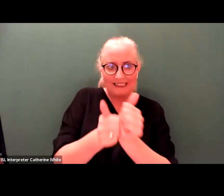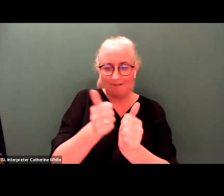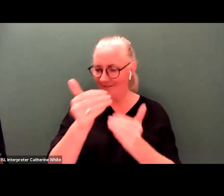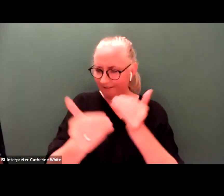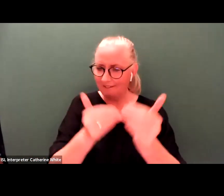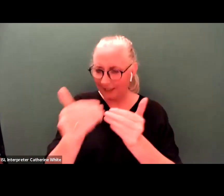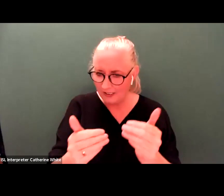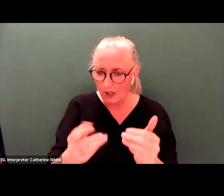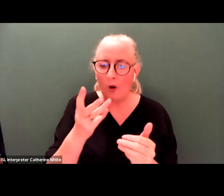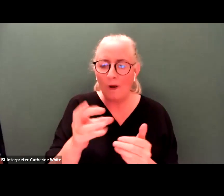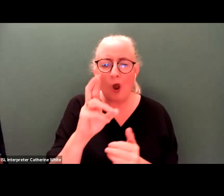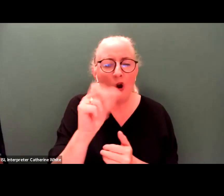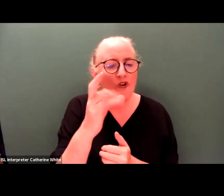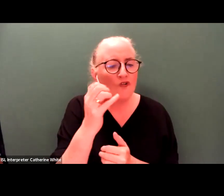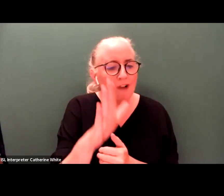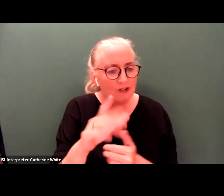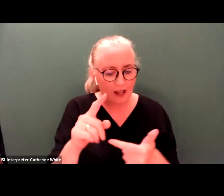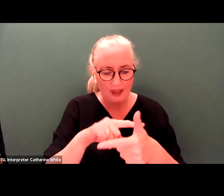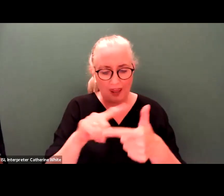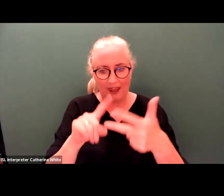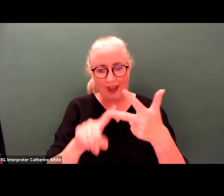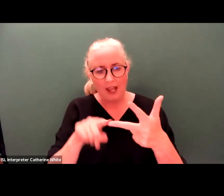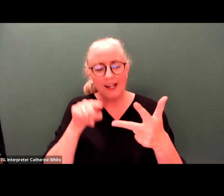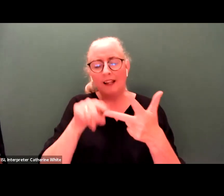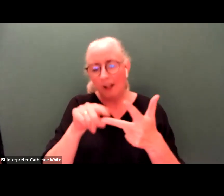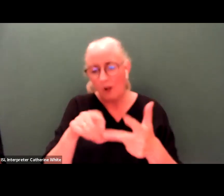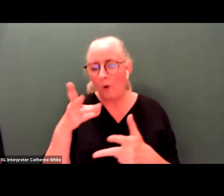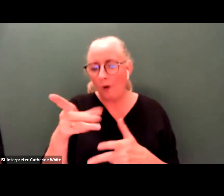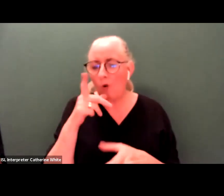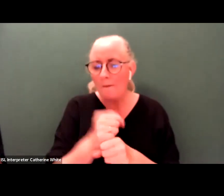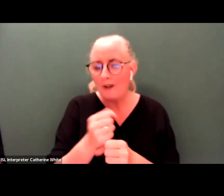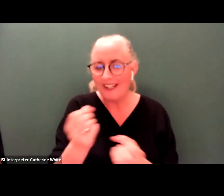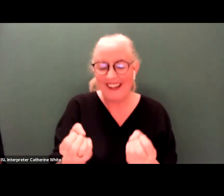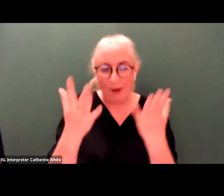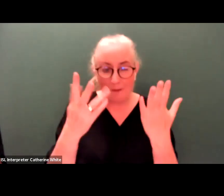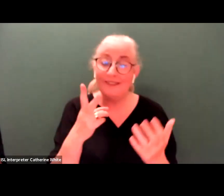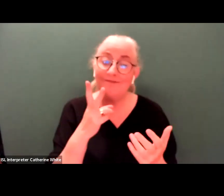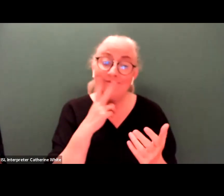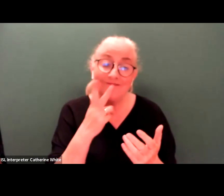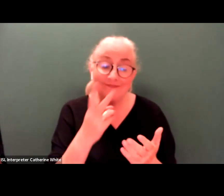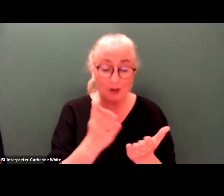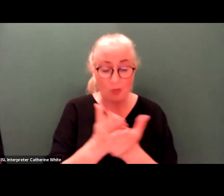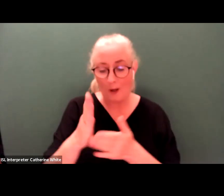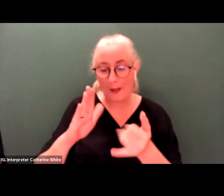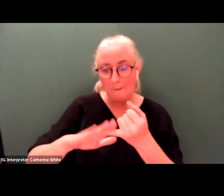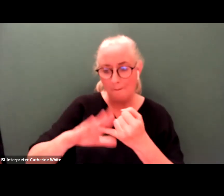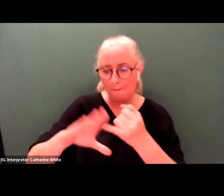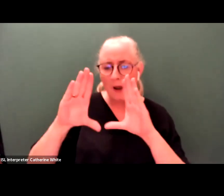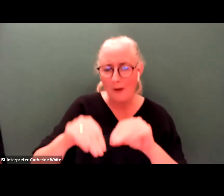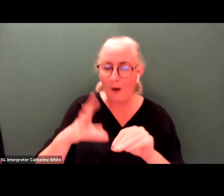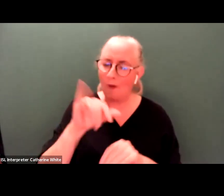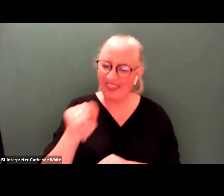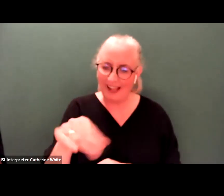And we're going to meet Rachel Meskell, who is going to talk to us a little bit about giving up the cigarettes during menopause and why that's such a good idea.